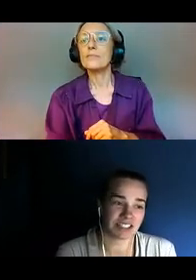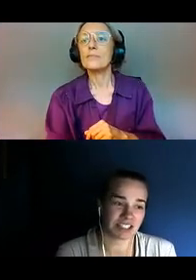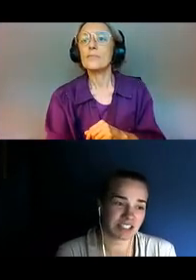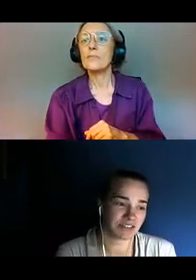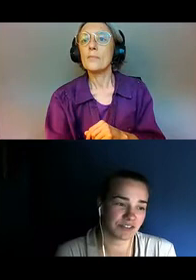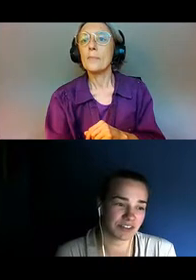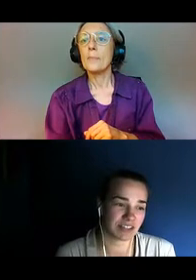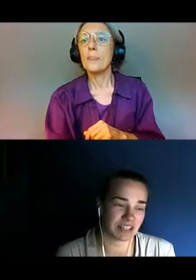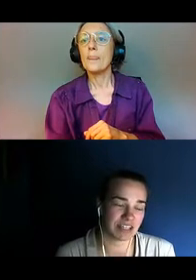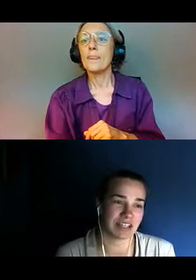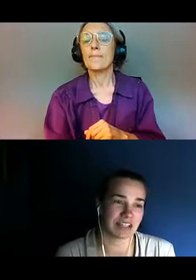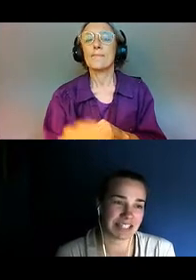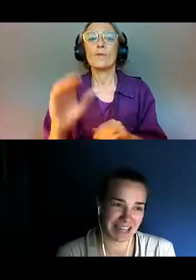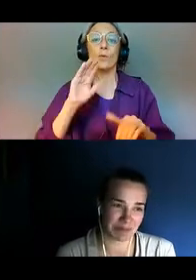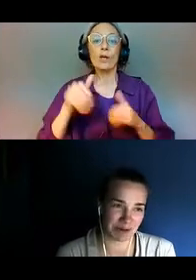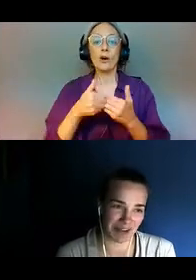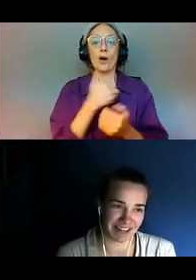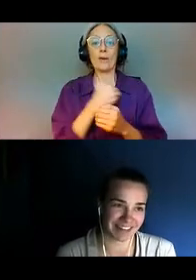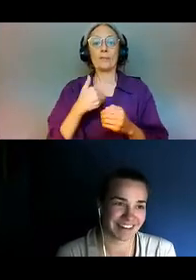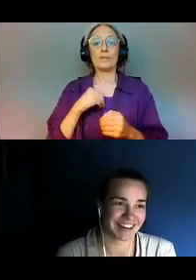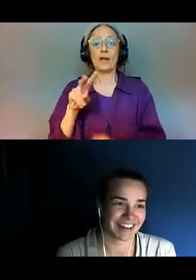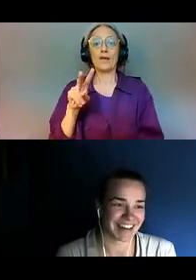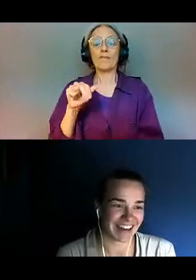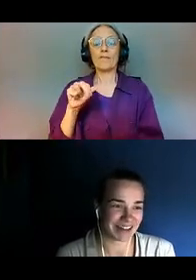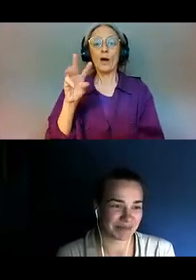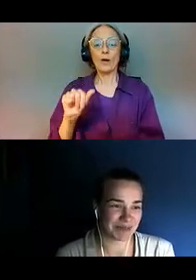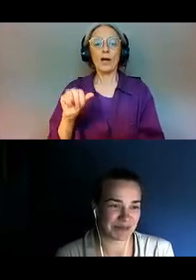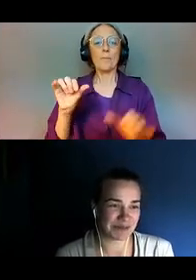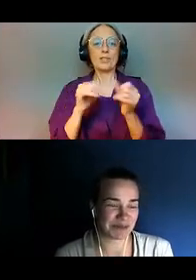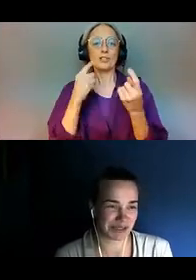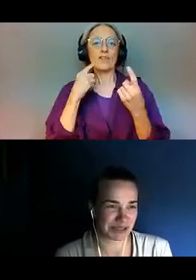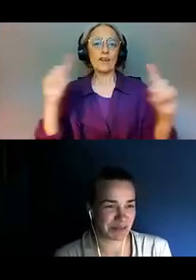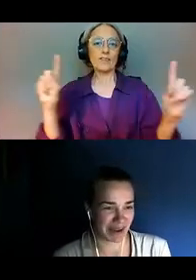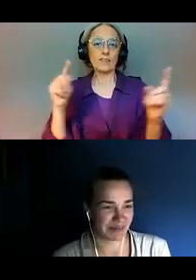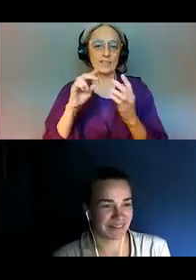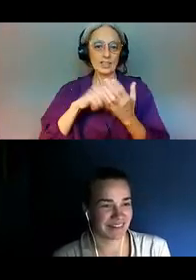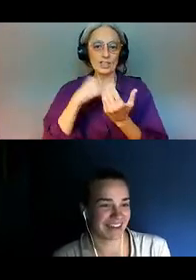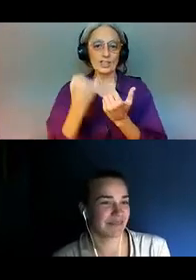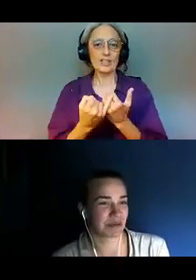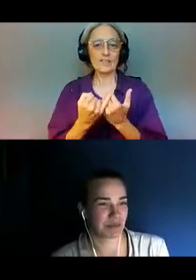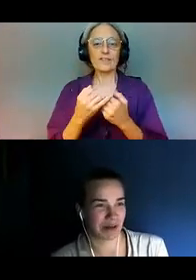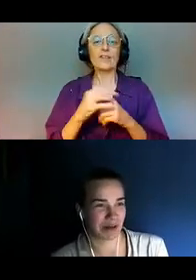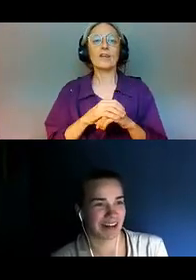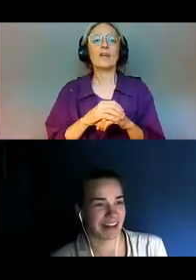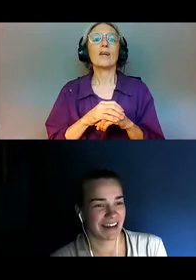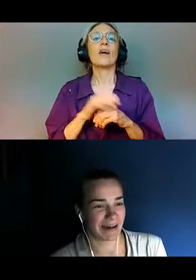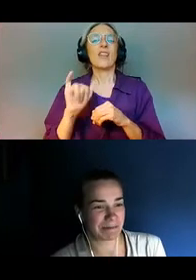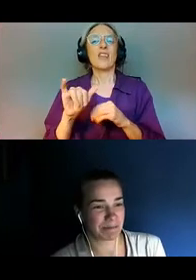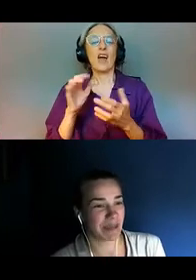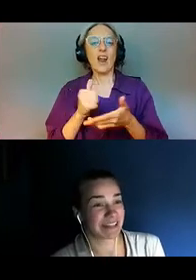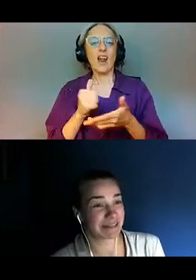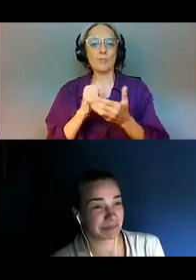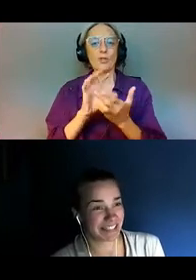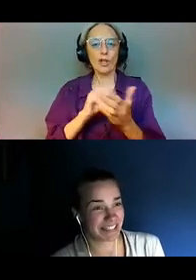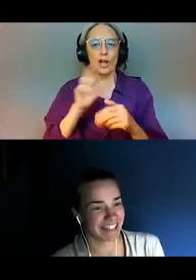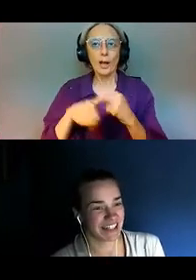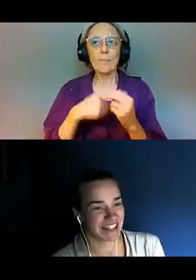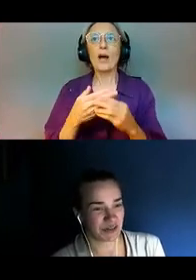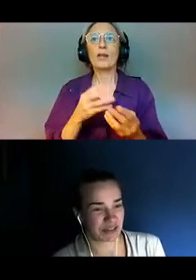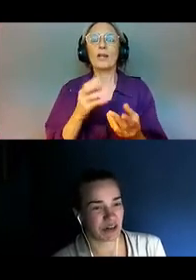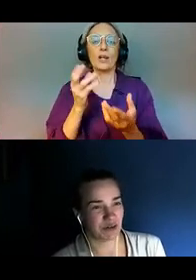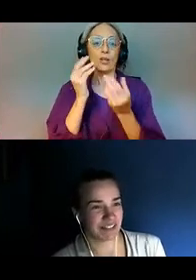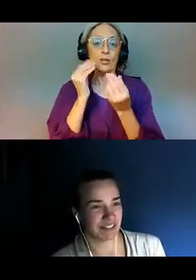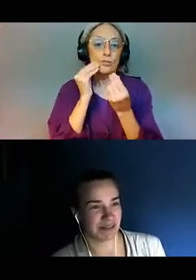Effectiveness Initiative, the TA provider that helps you learn about and report and